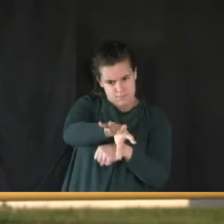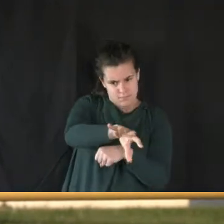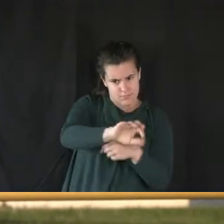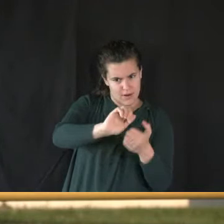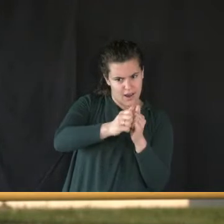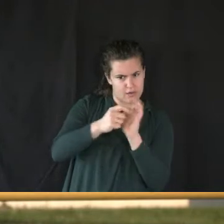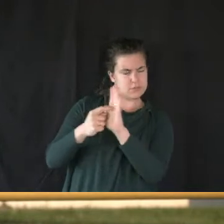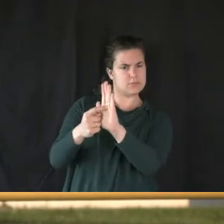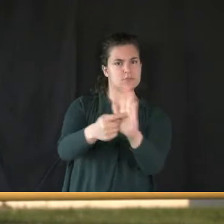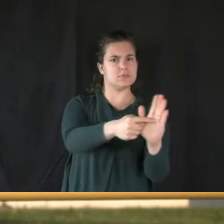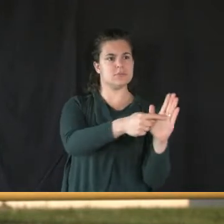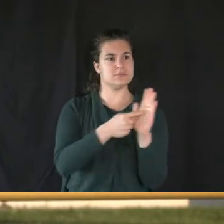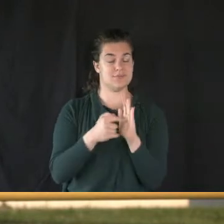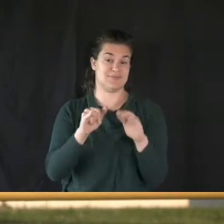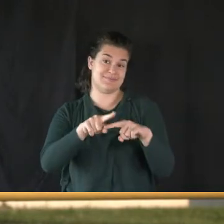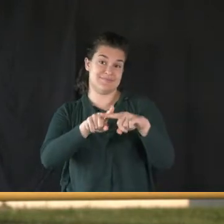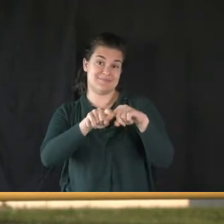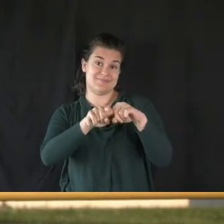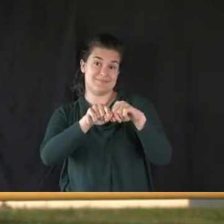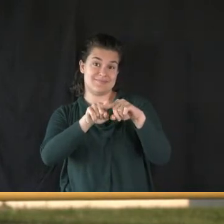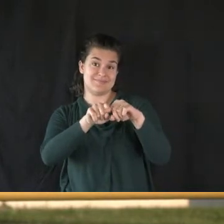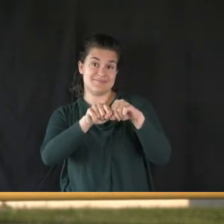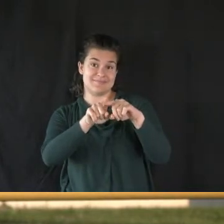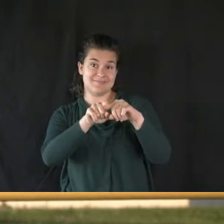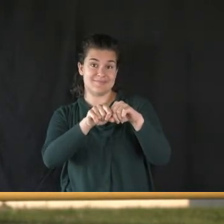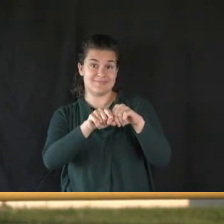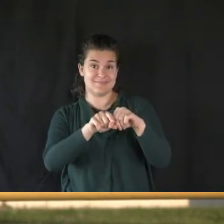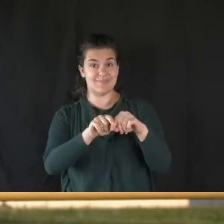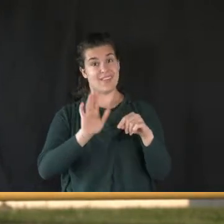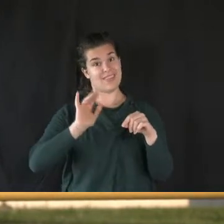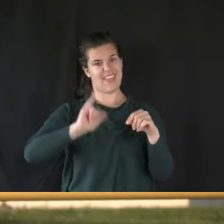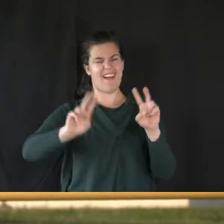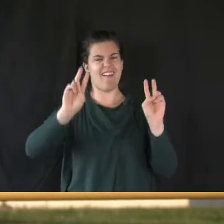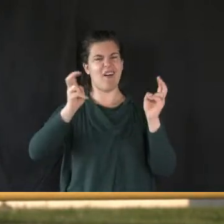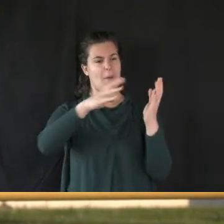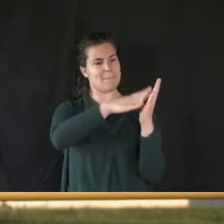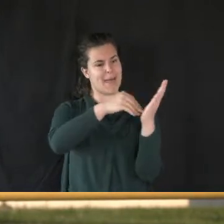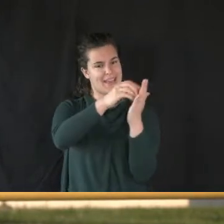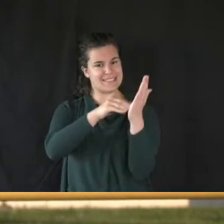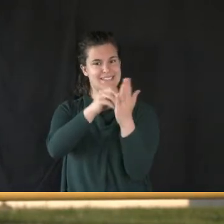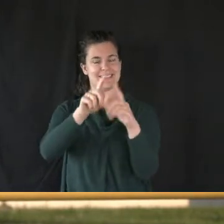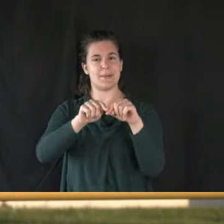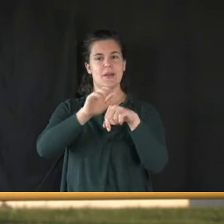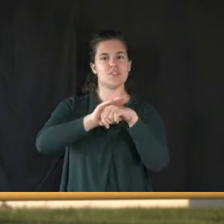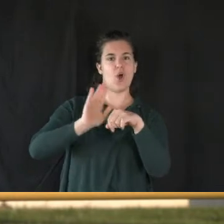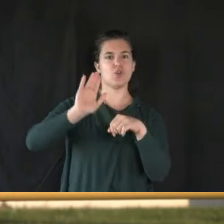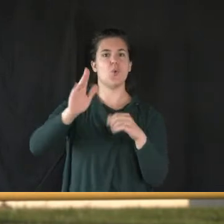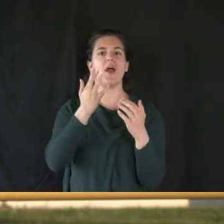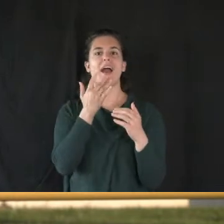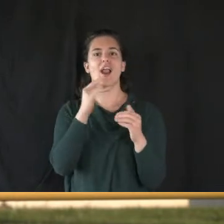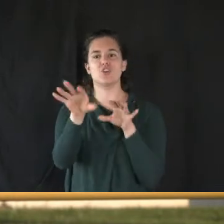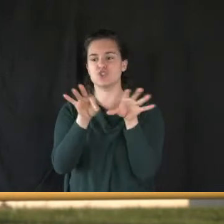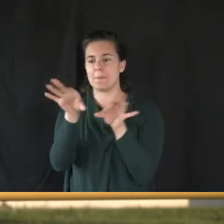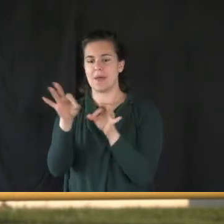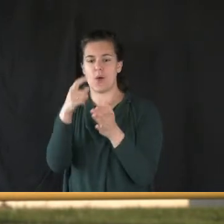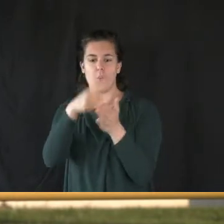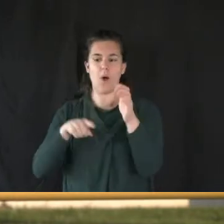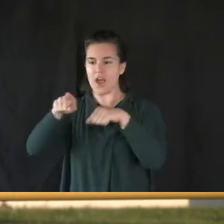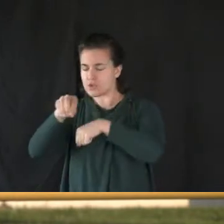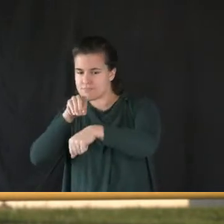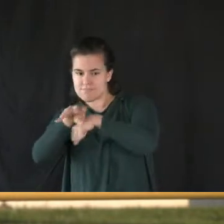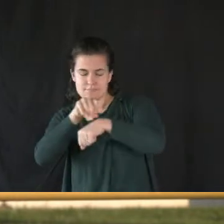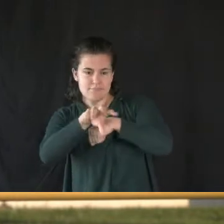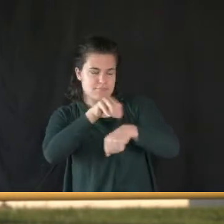going to depend on the colors you pick for the palette. At the conclusion of